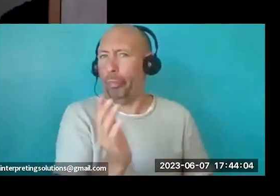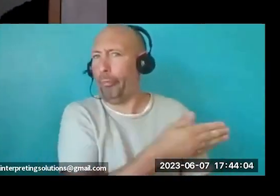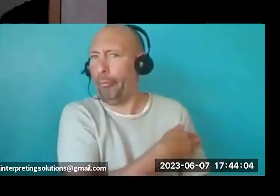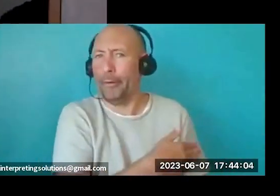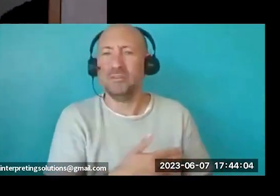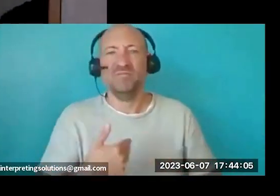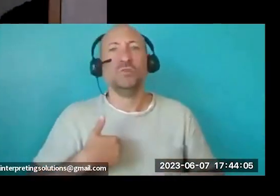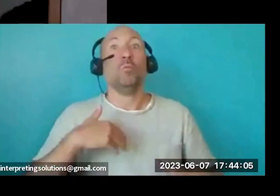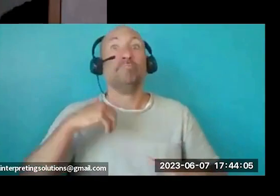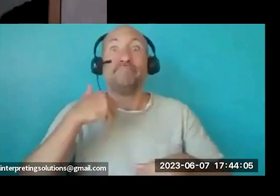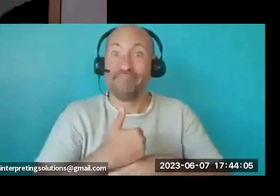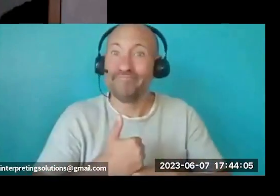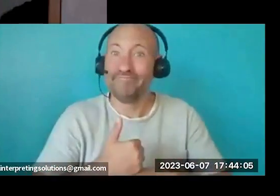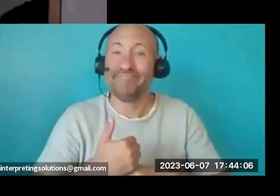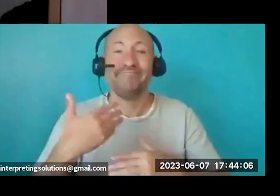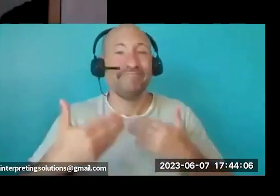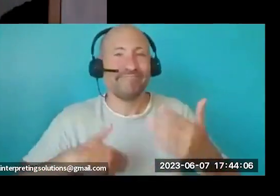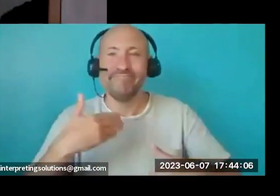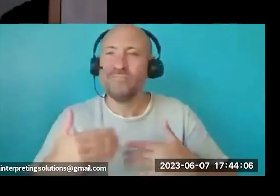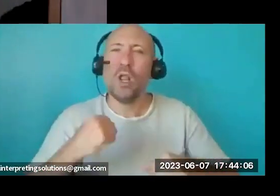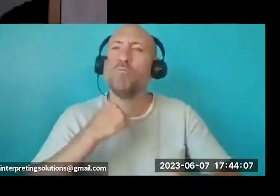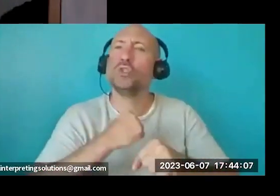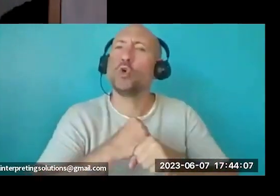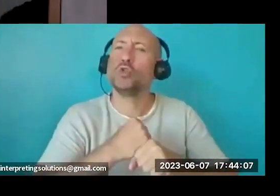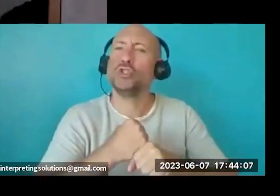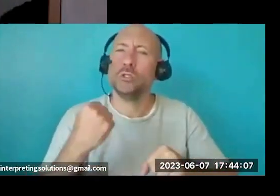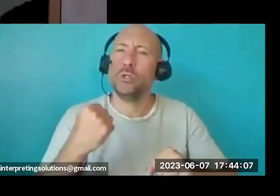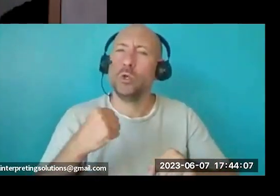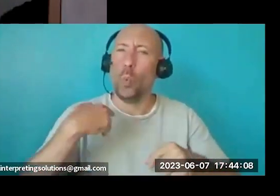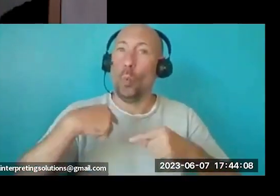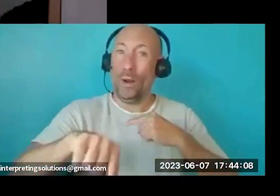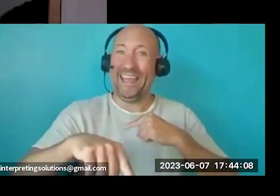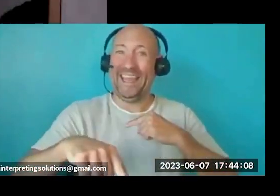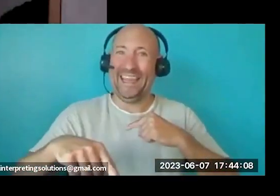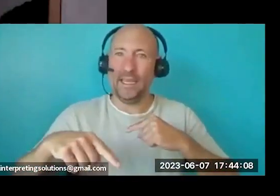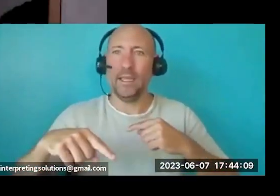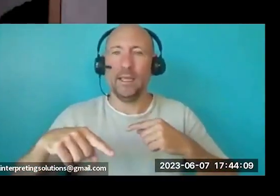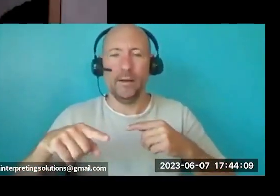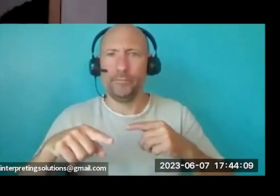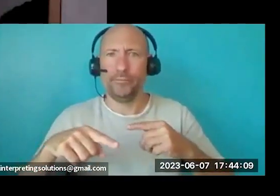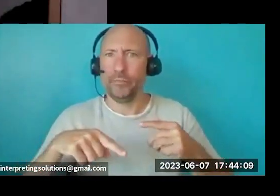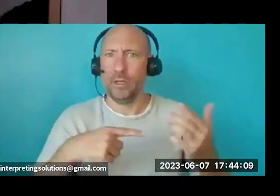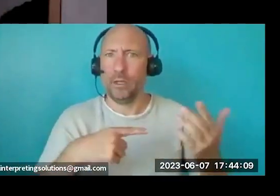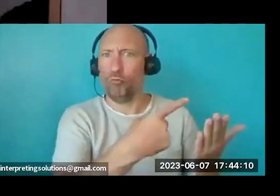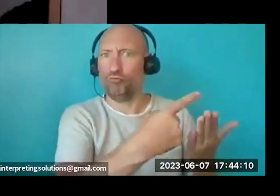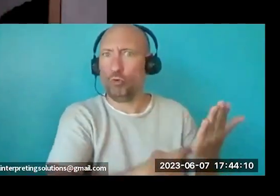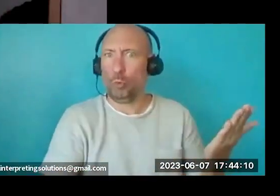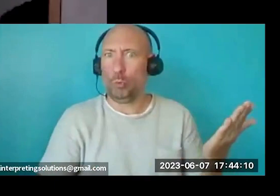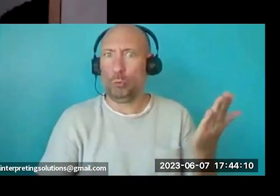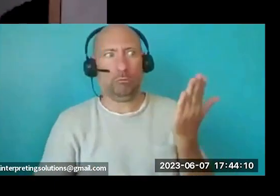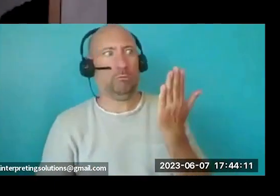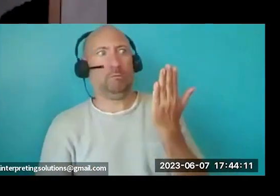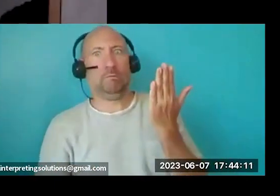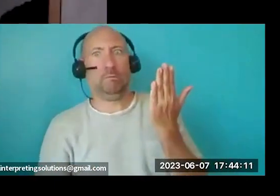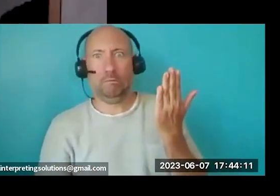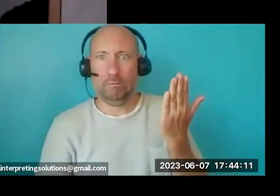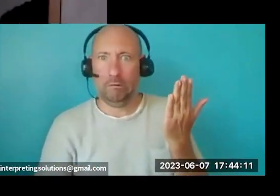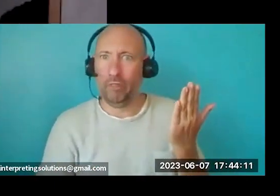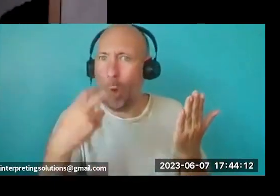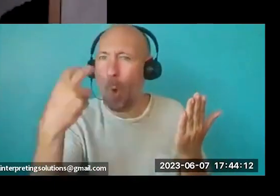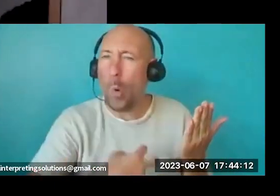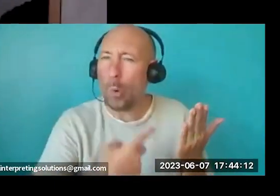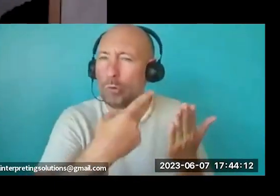week, actually, for Live Fiction, all those kind of rules came back again. And I think we realised the audience are